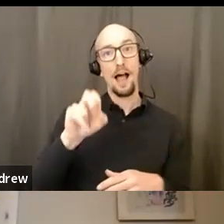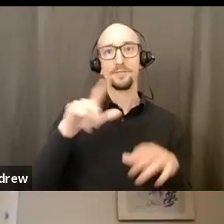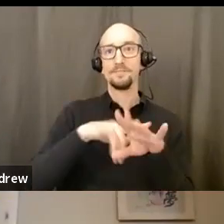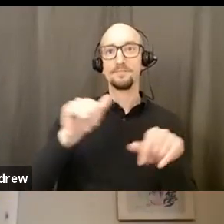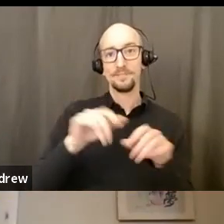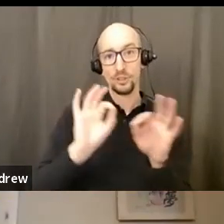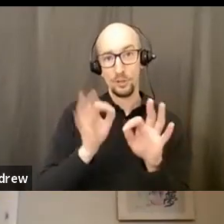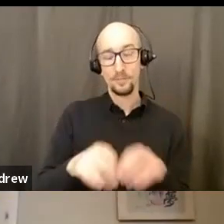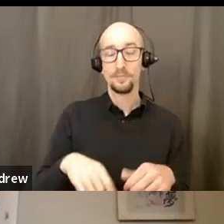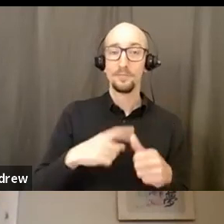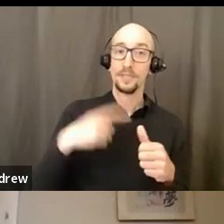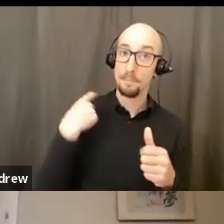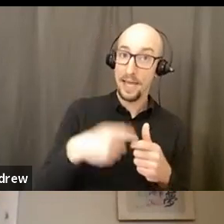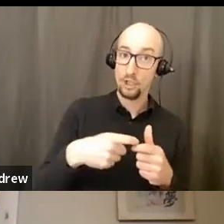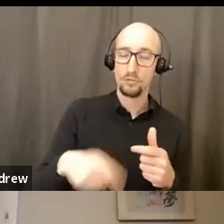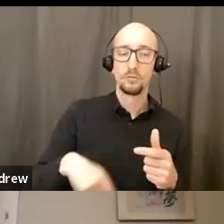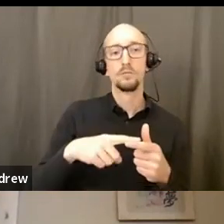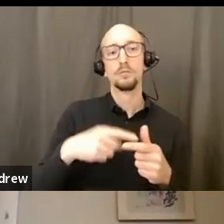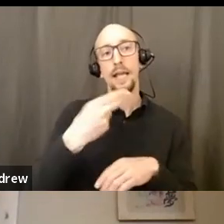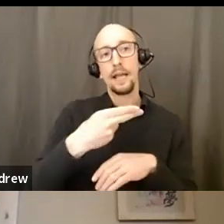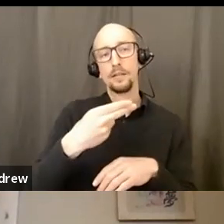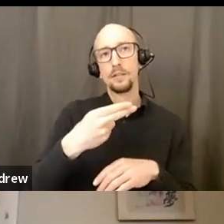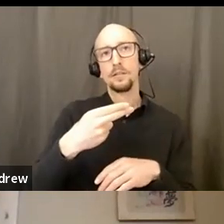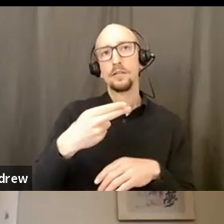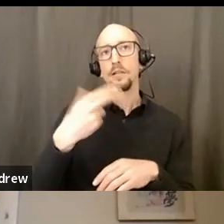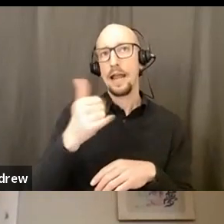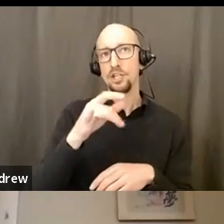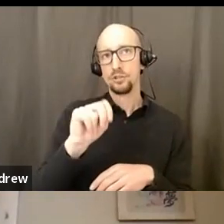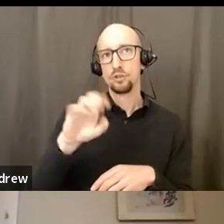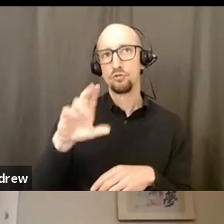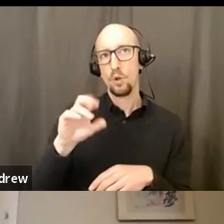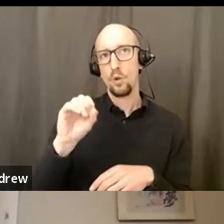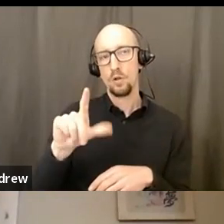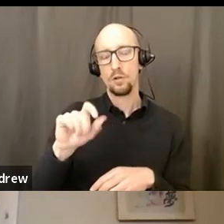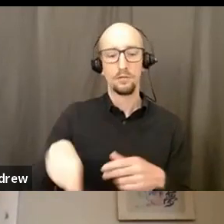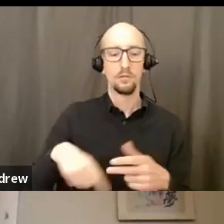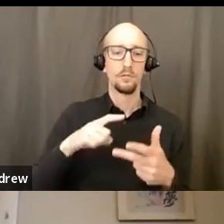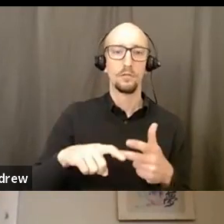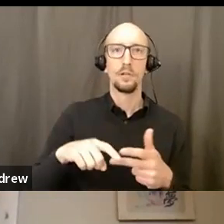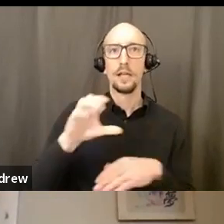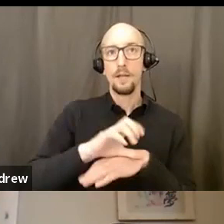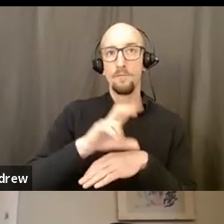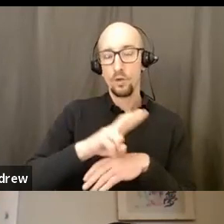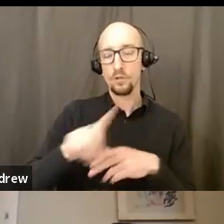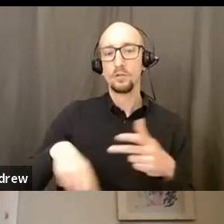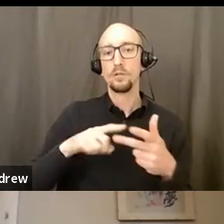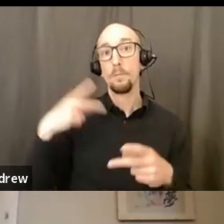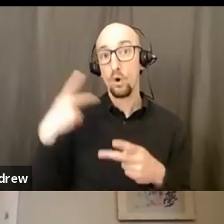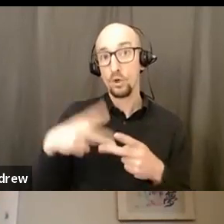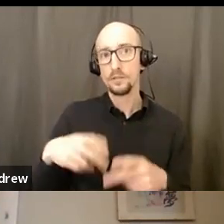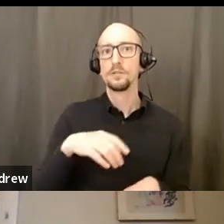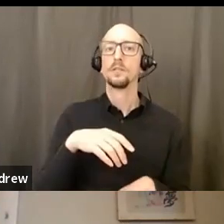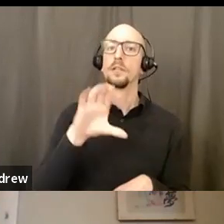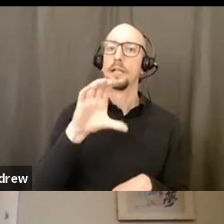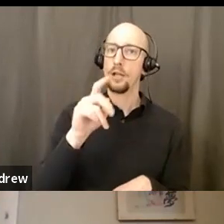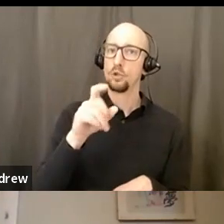interpretation in Spanish, Haitian Creole, Cape Verdean, Portuguese, Cantonese, Mandarin,